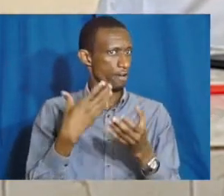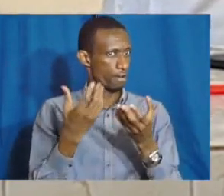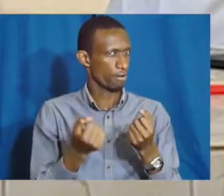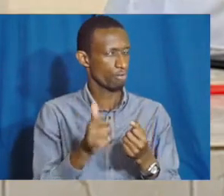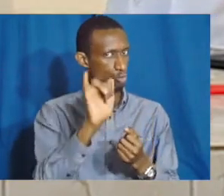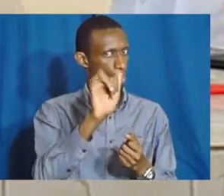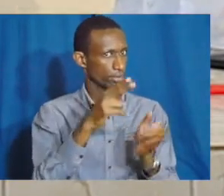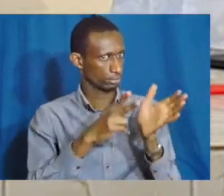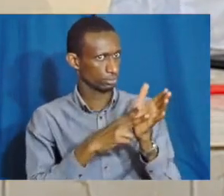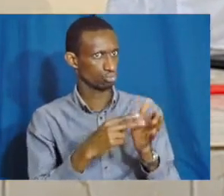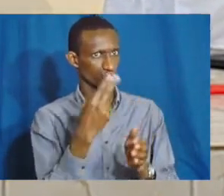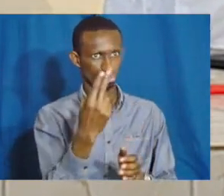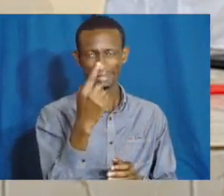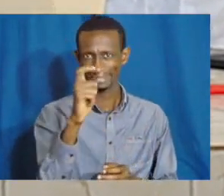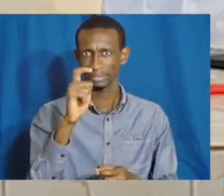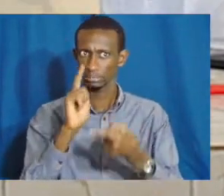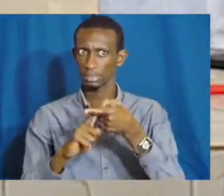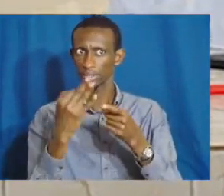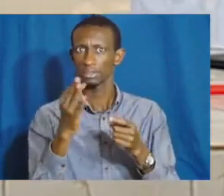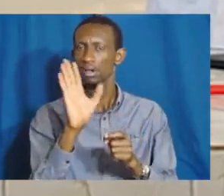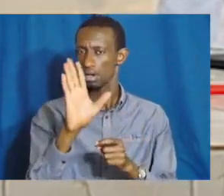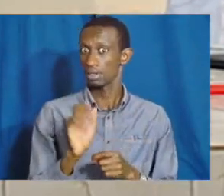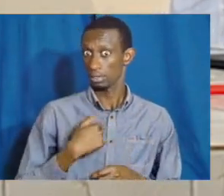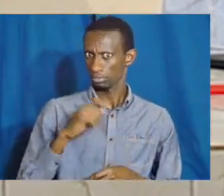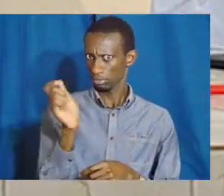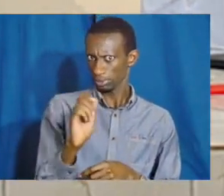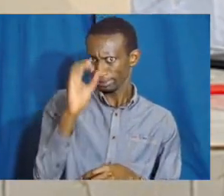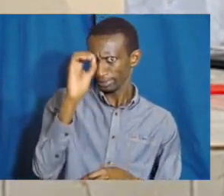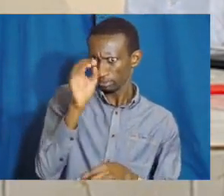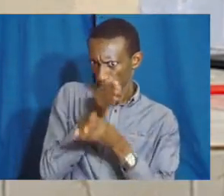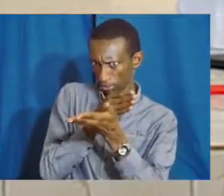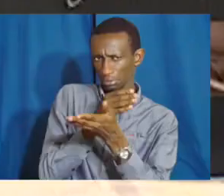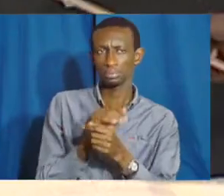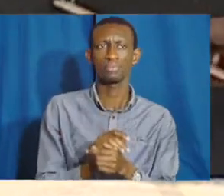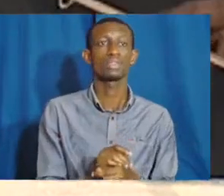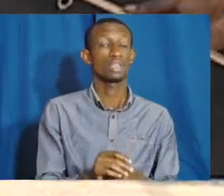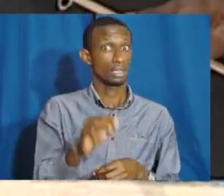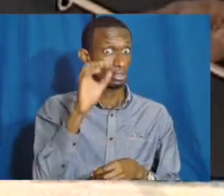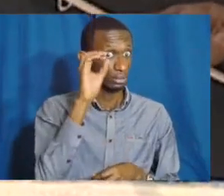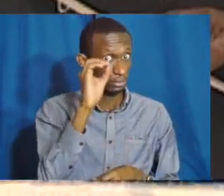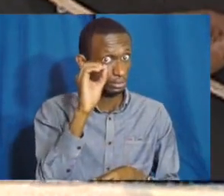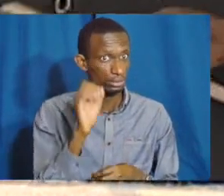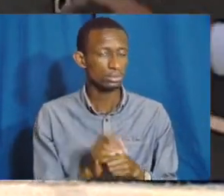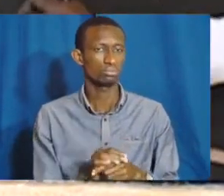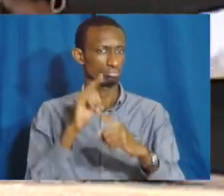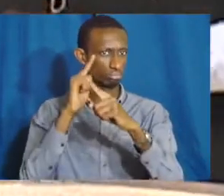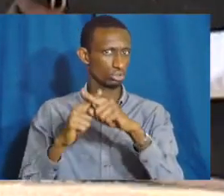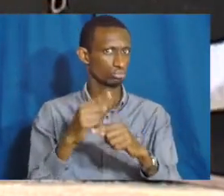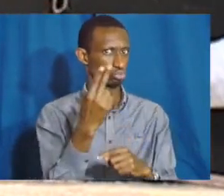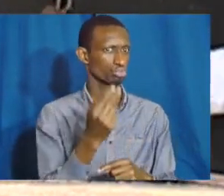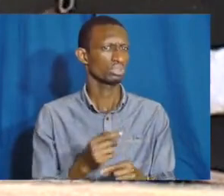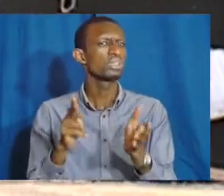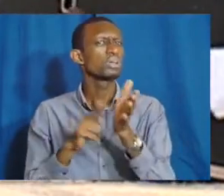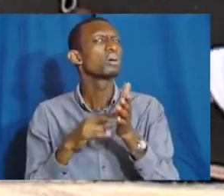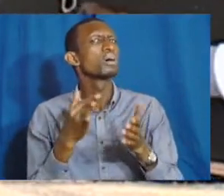3, then let me put 0 here. 0 times 2, it will be equal